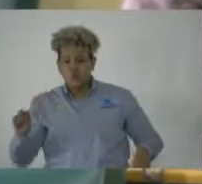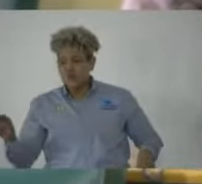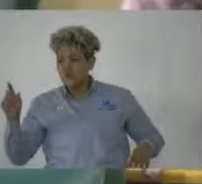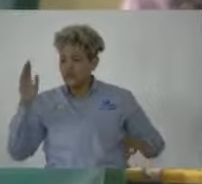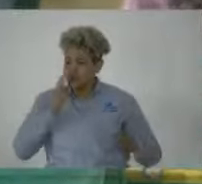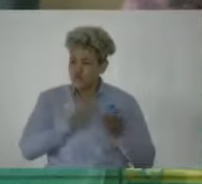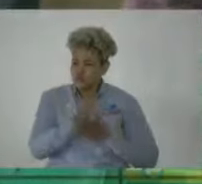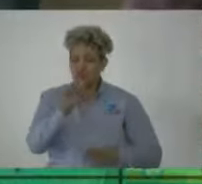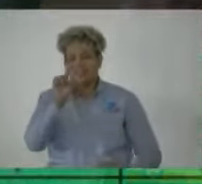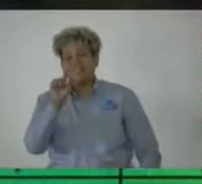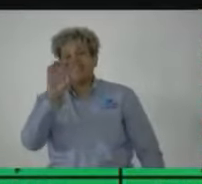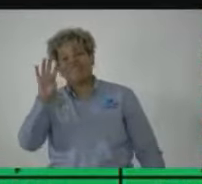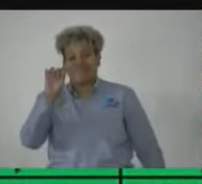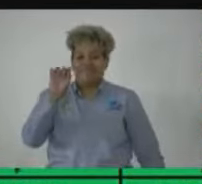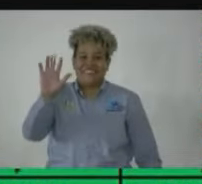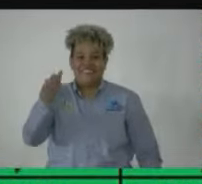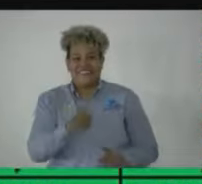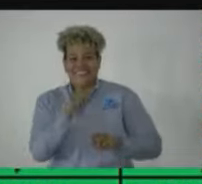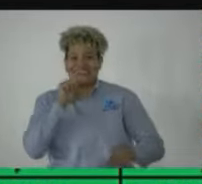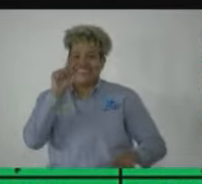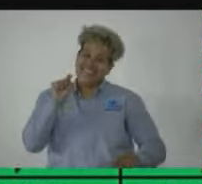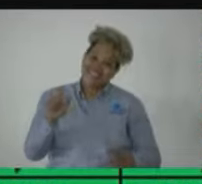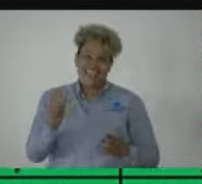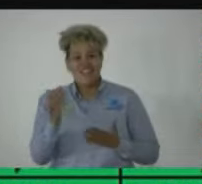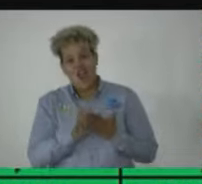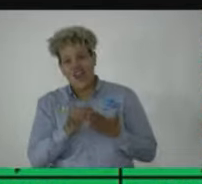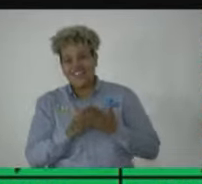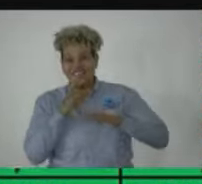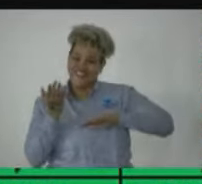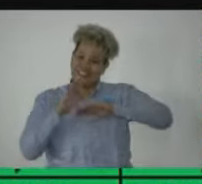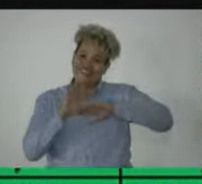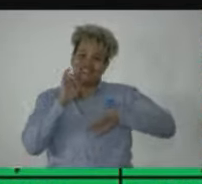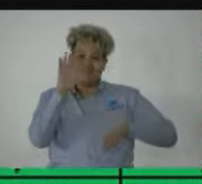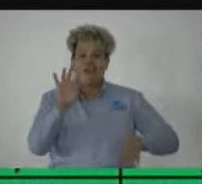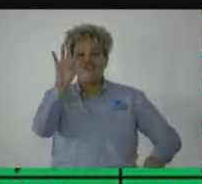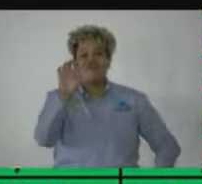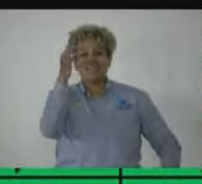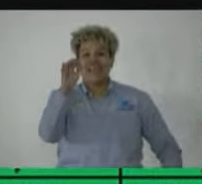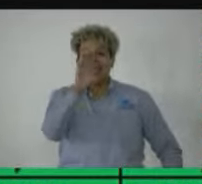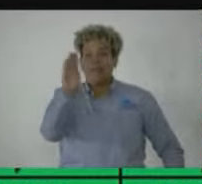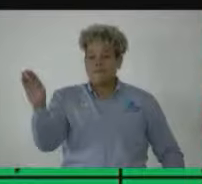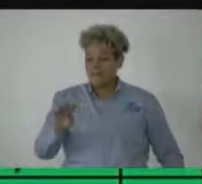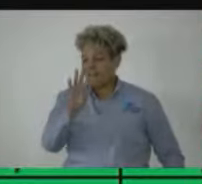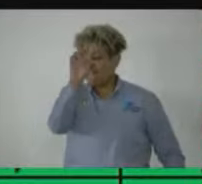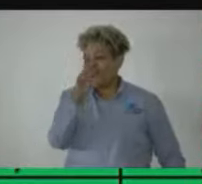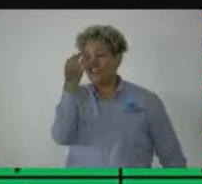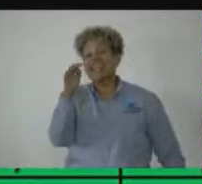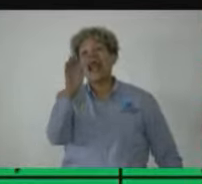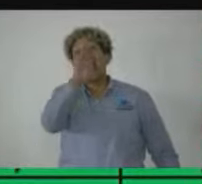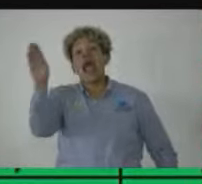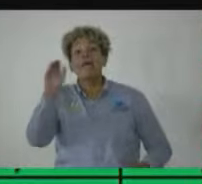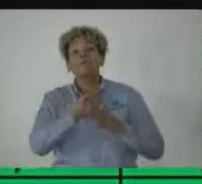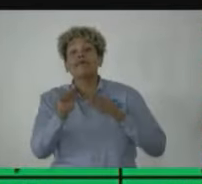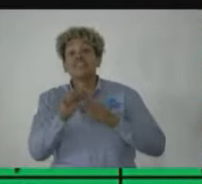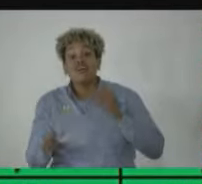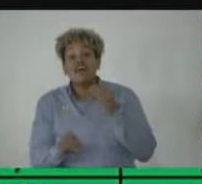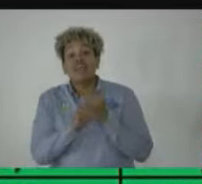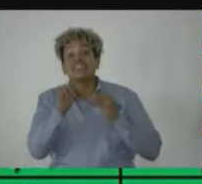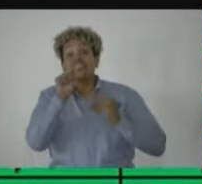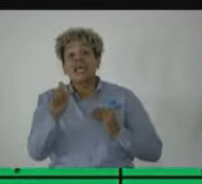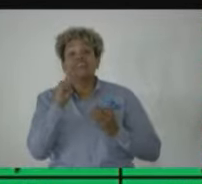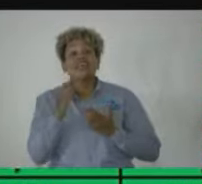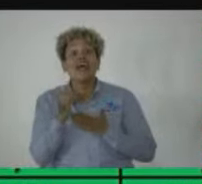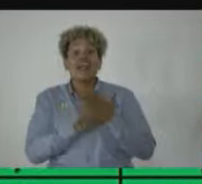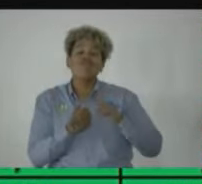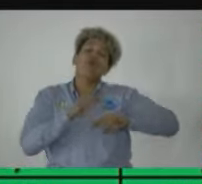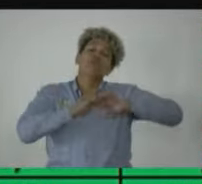fiscal year 24-25, tax collections have increased by $419 billion. $419 billion of additional taxes has been collected